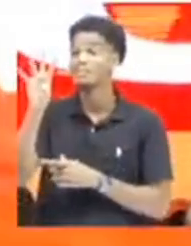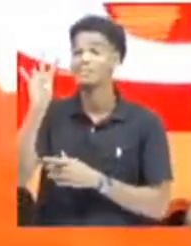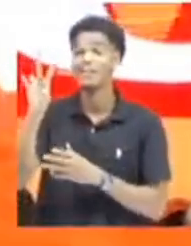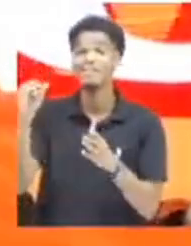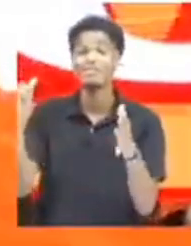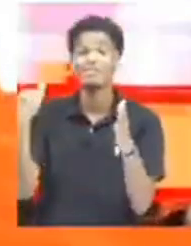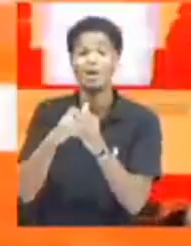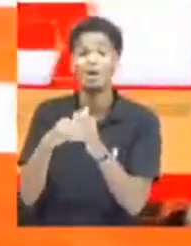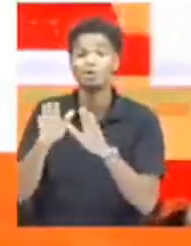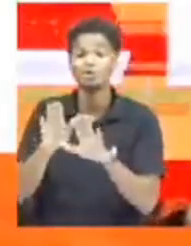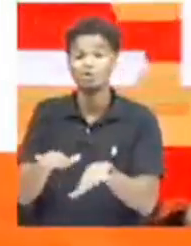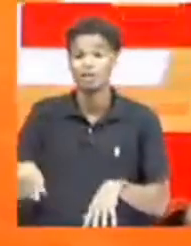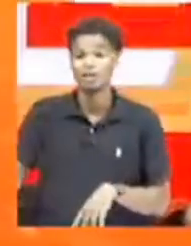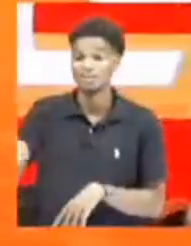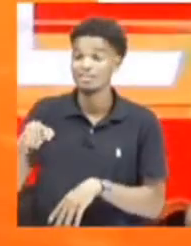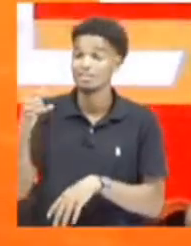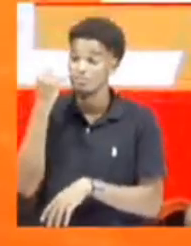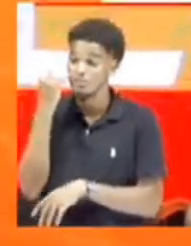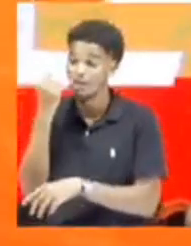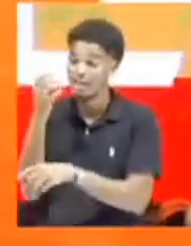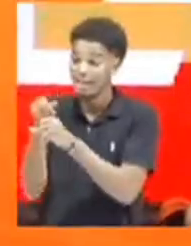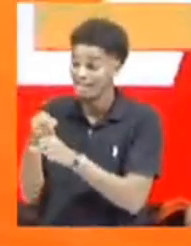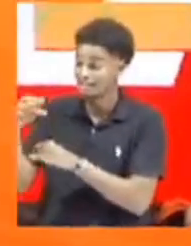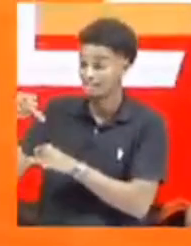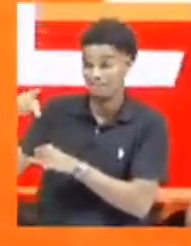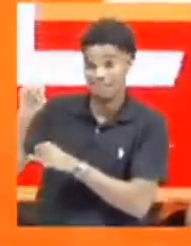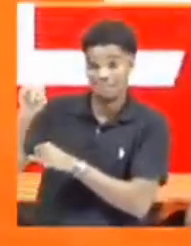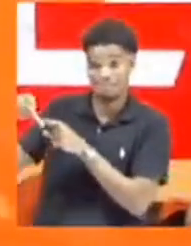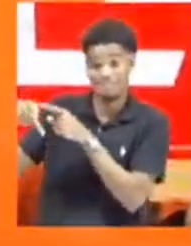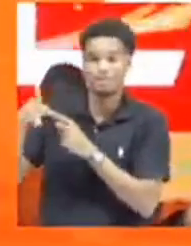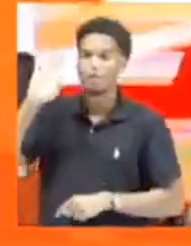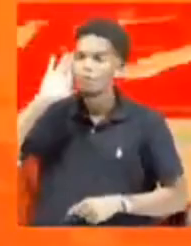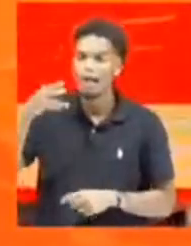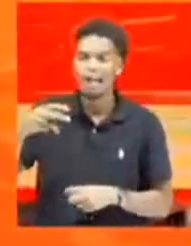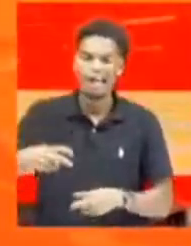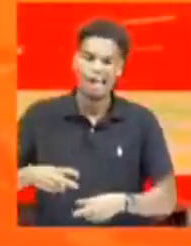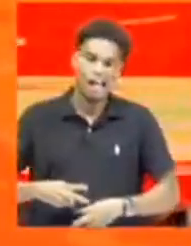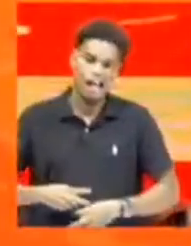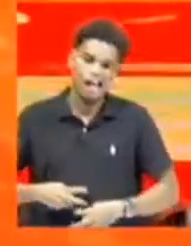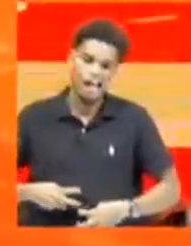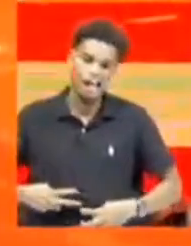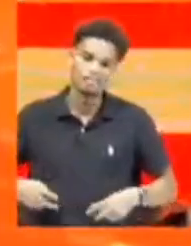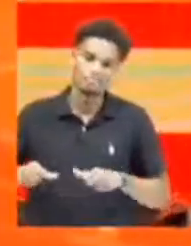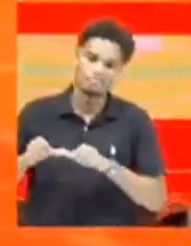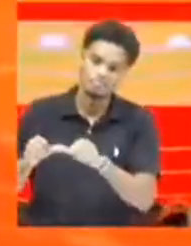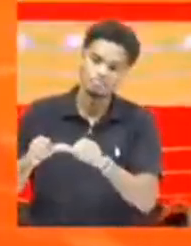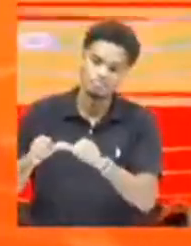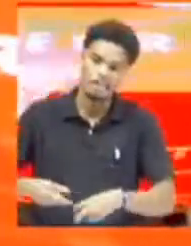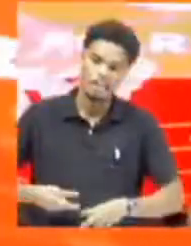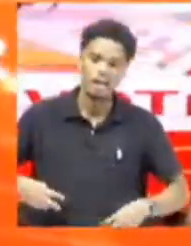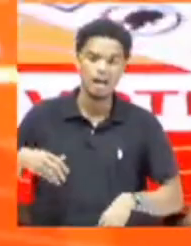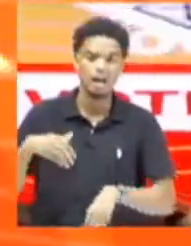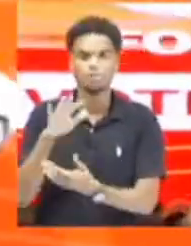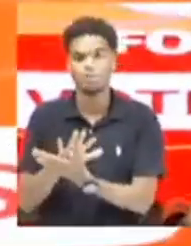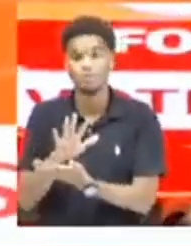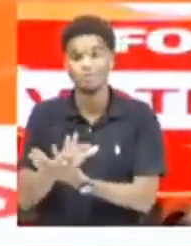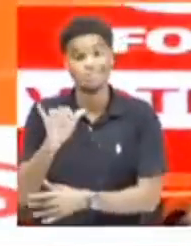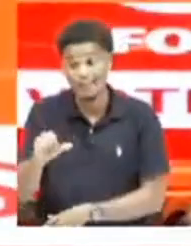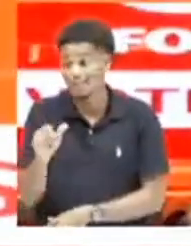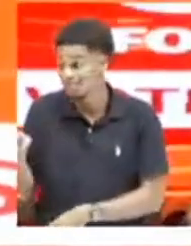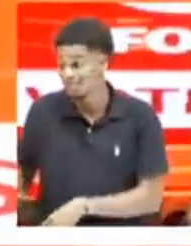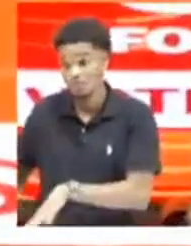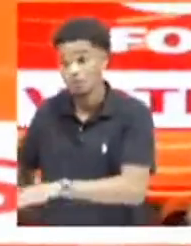People's National Party will dead for hungry continuously at school. Those are your children. Those are the children of the